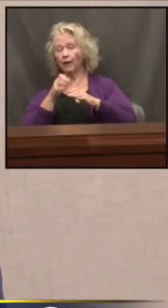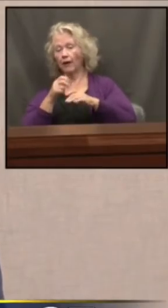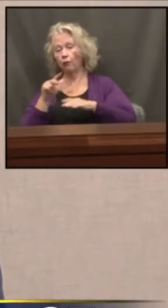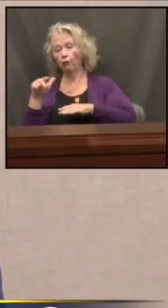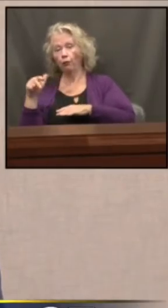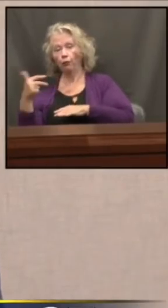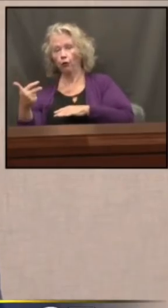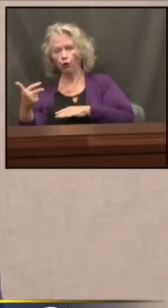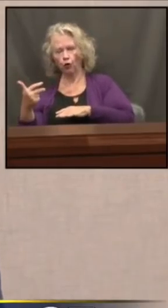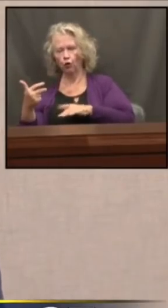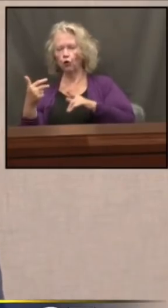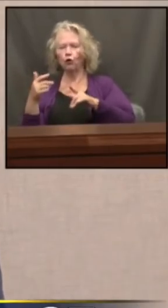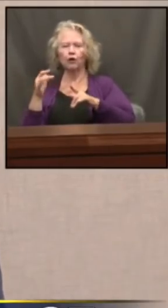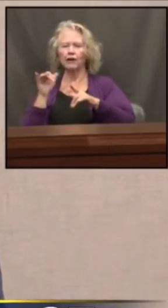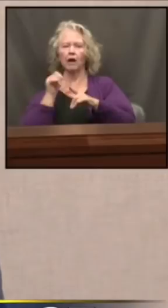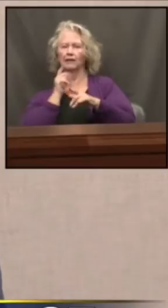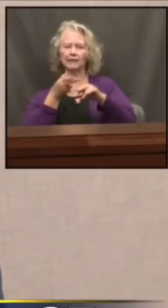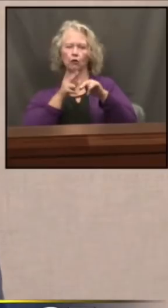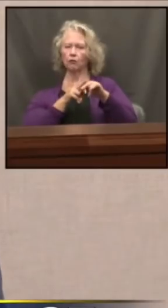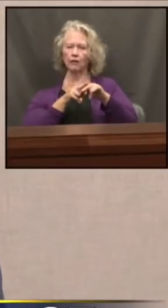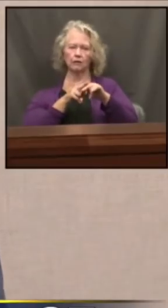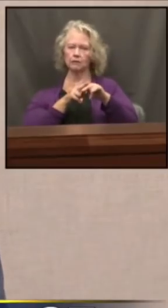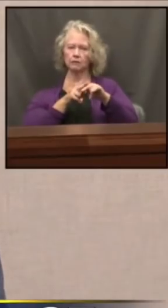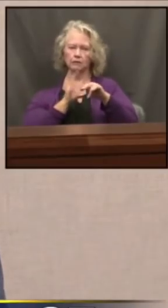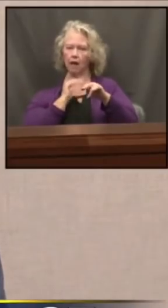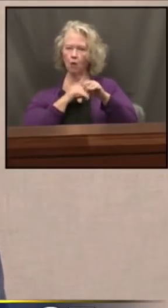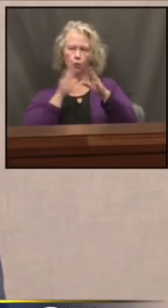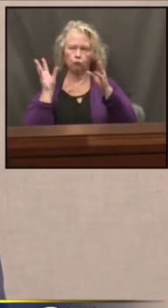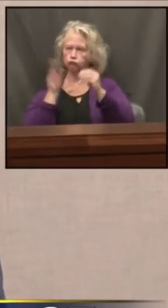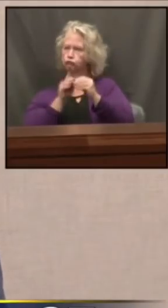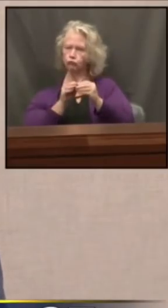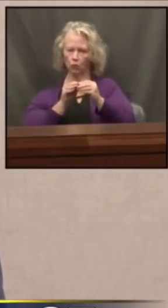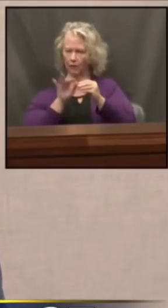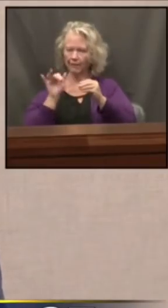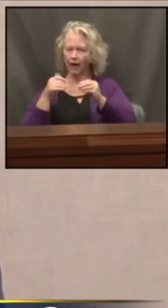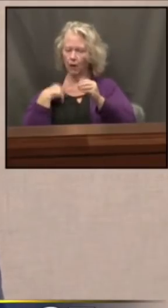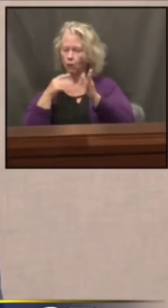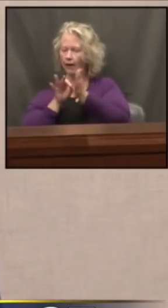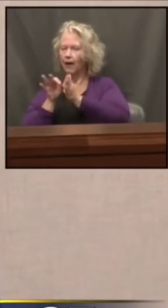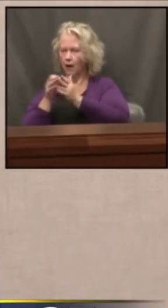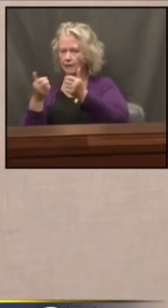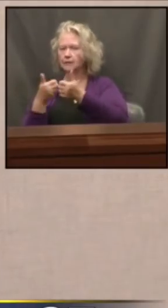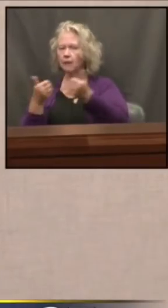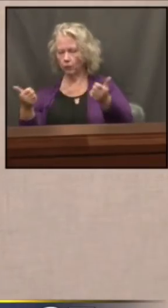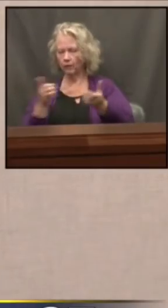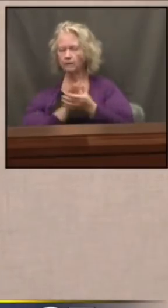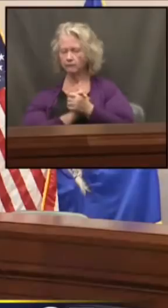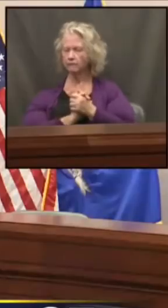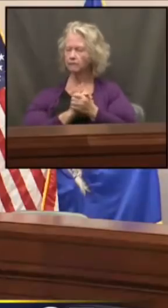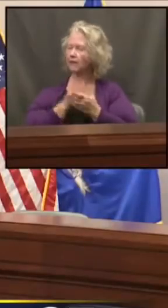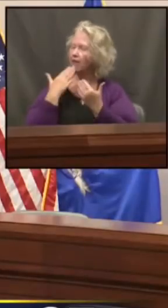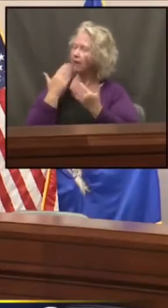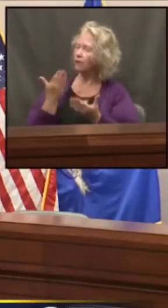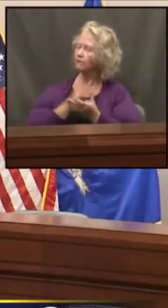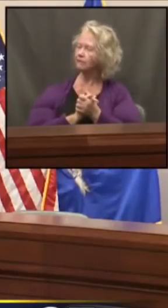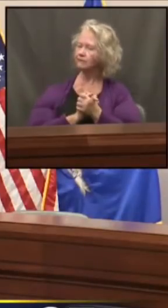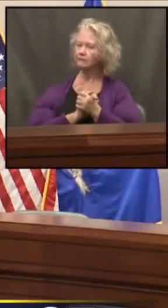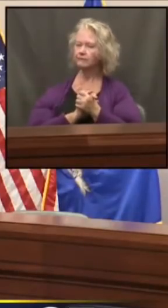doesn't increase the totals. We're tracking that separately. Okay. Thank you. Welcome.